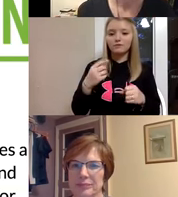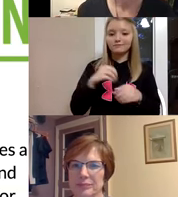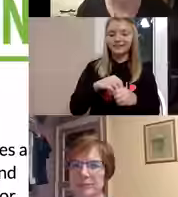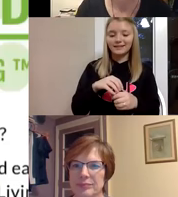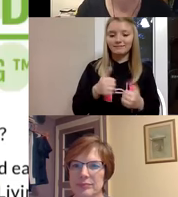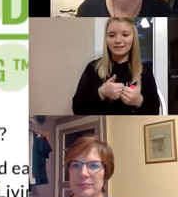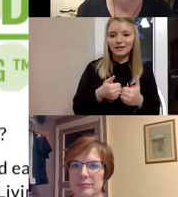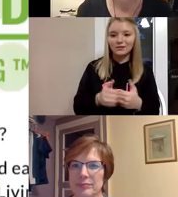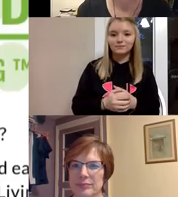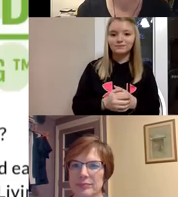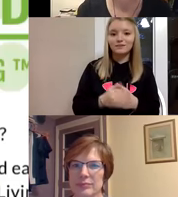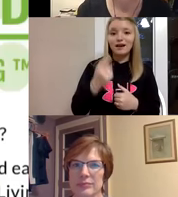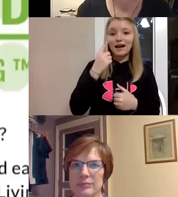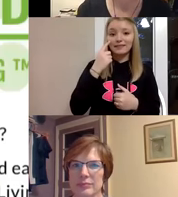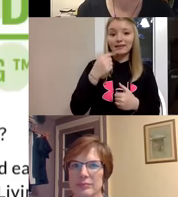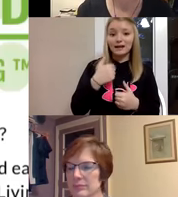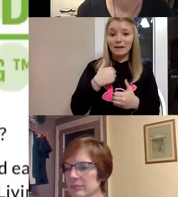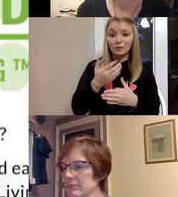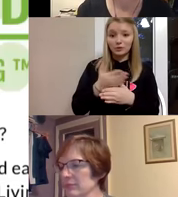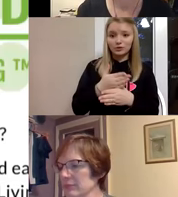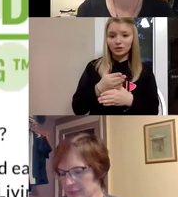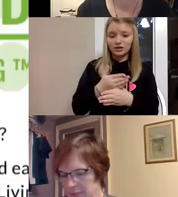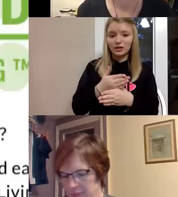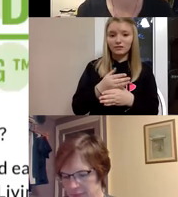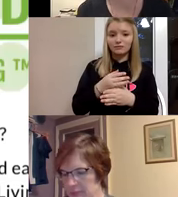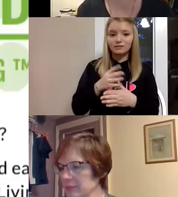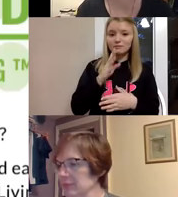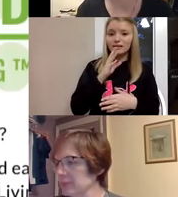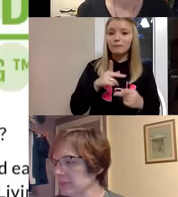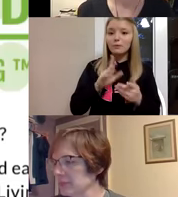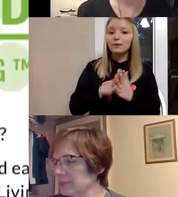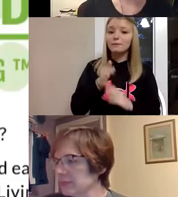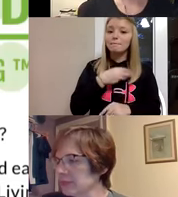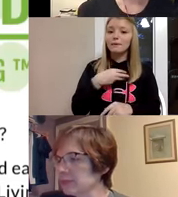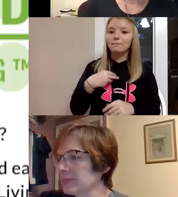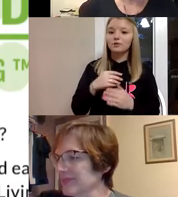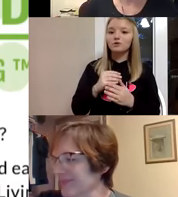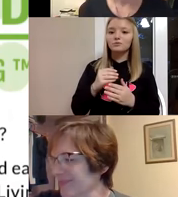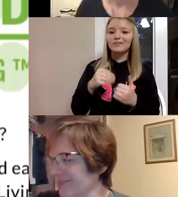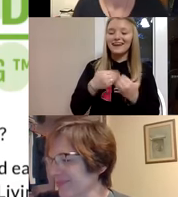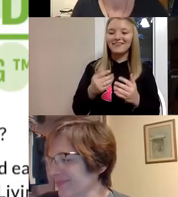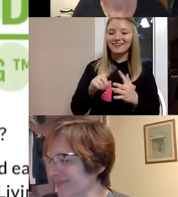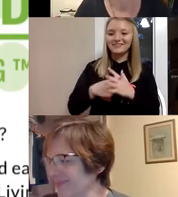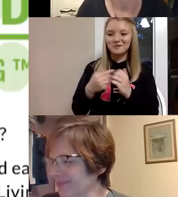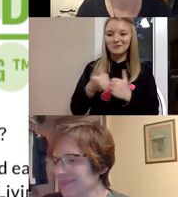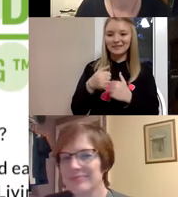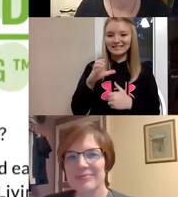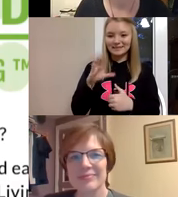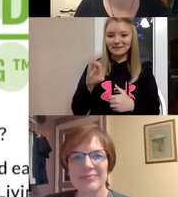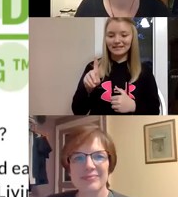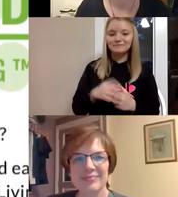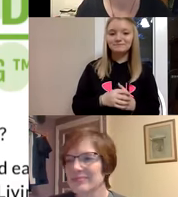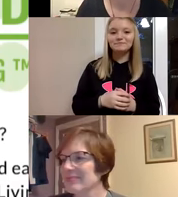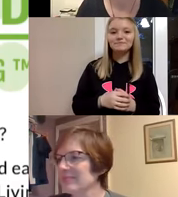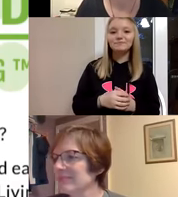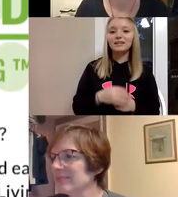So now I think I'm going to share, speaking of people becoming members, how to get started with CBD. So if you are